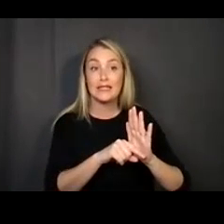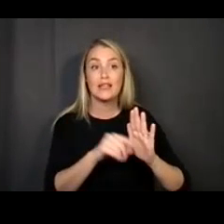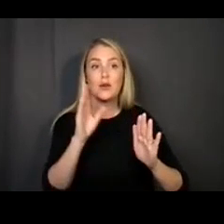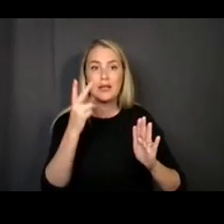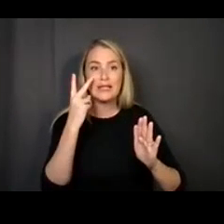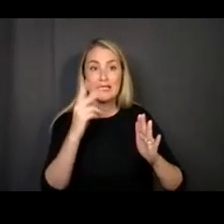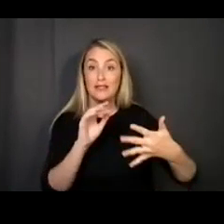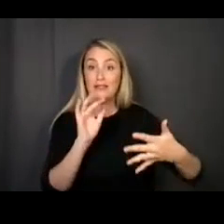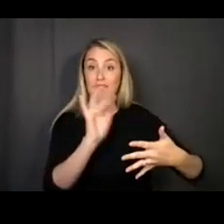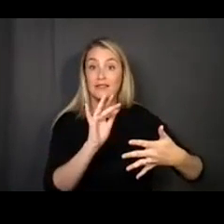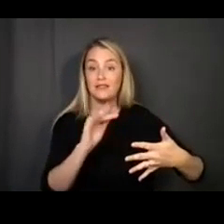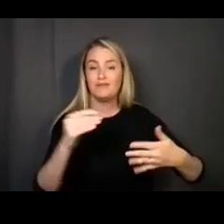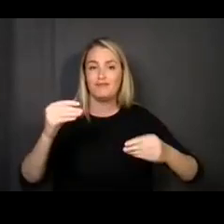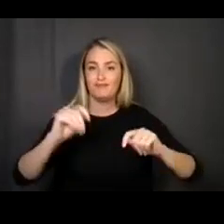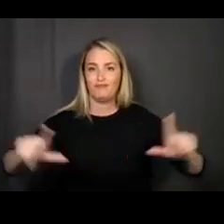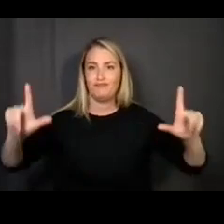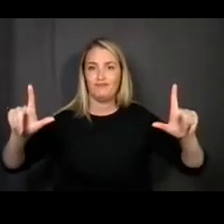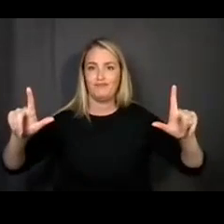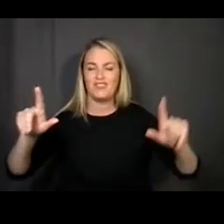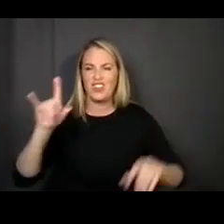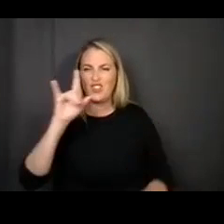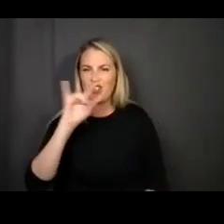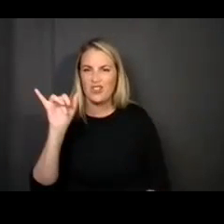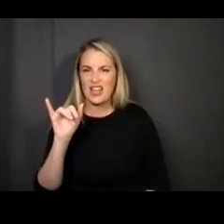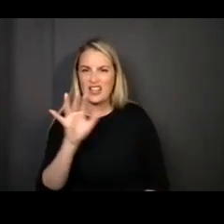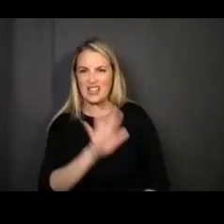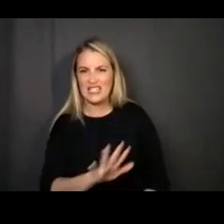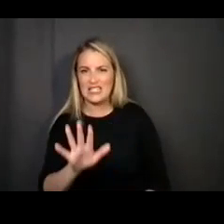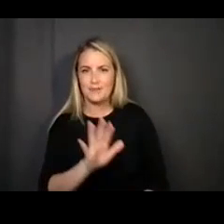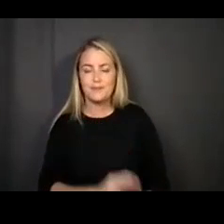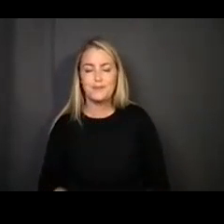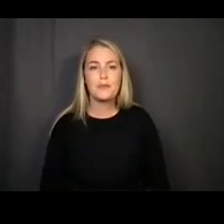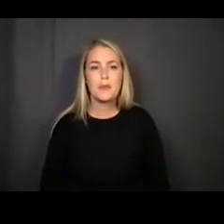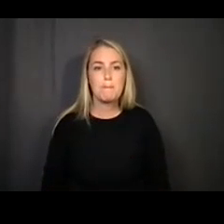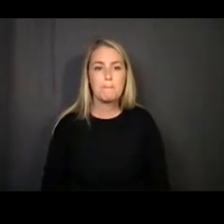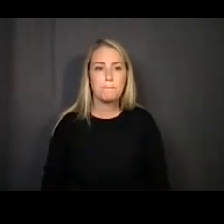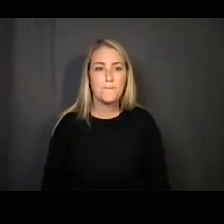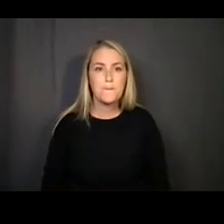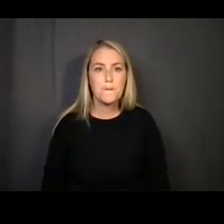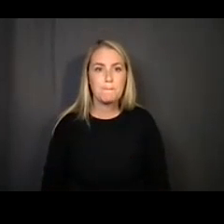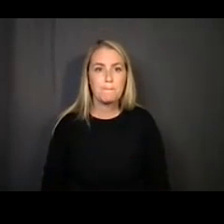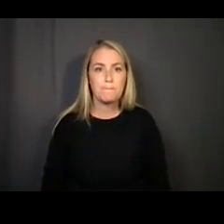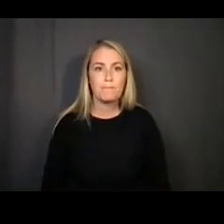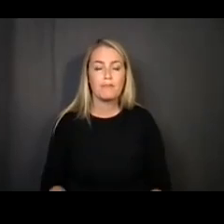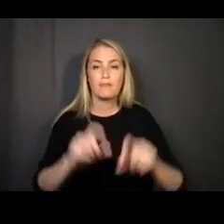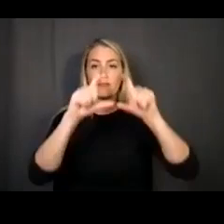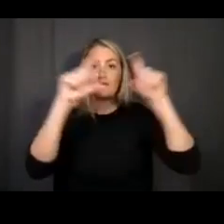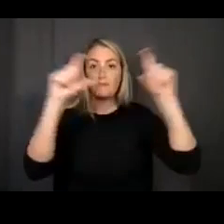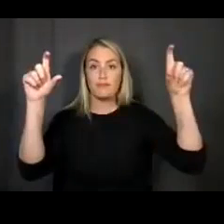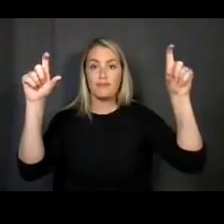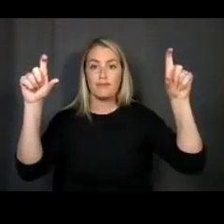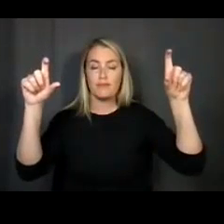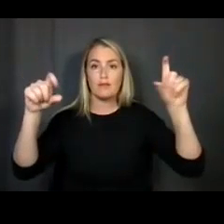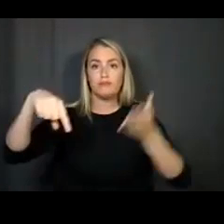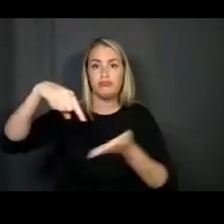this. I just wanted to real quickly distinguish between overdue assignments and past assignments. So